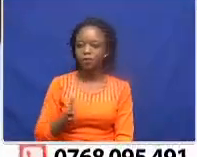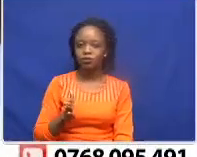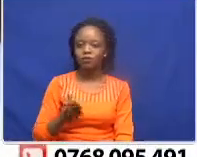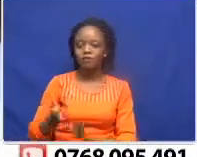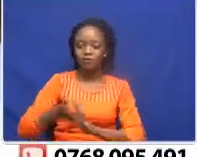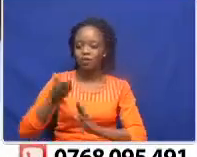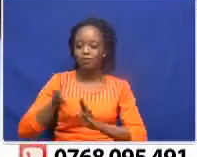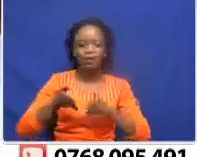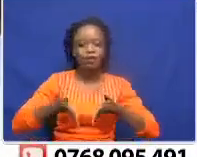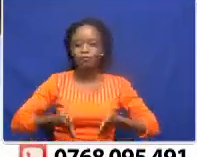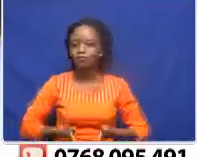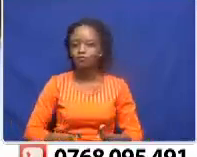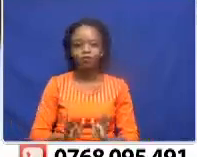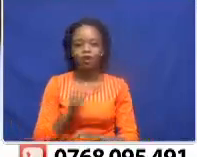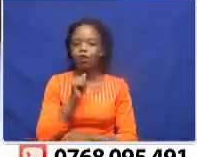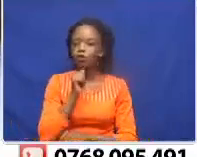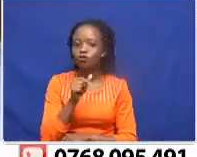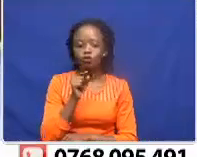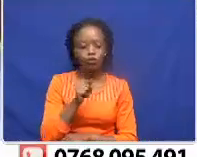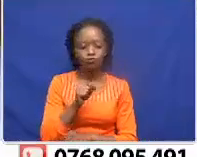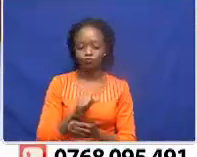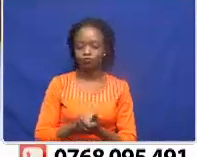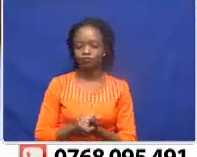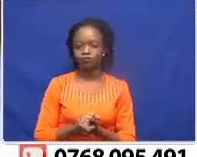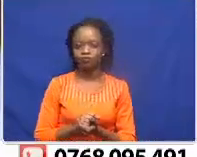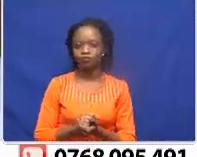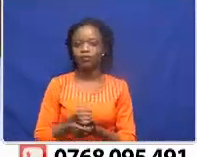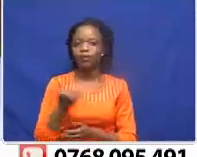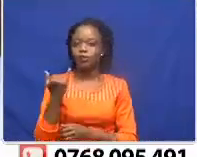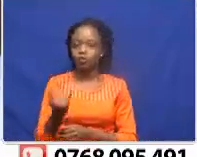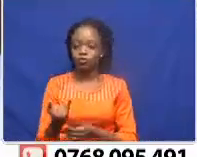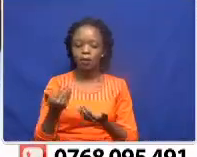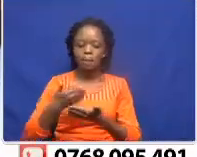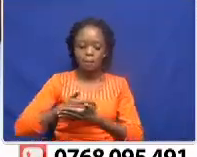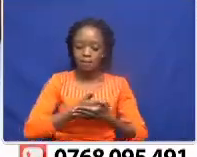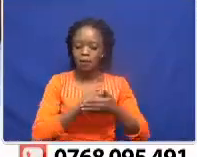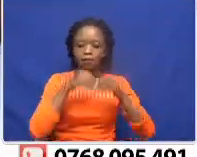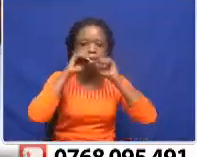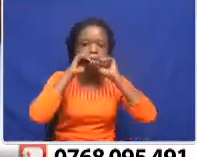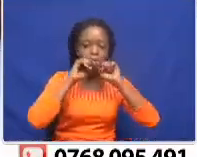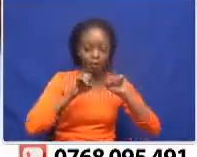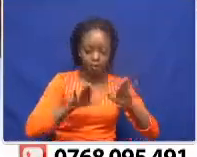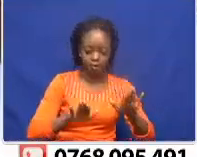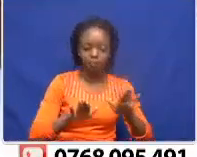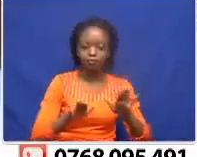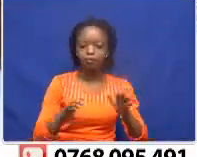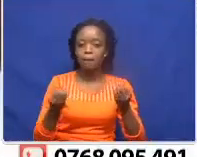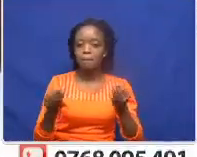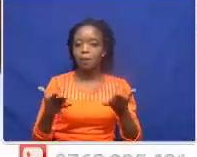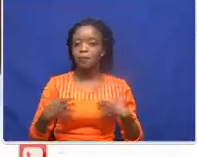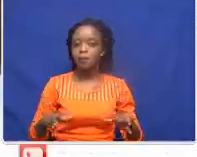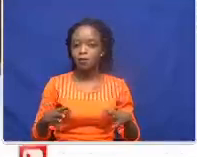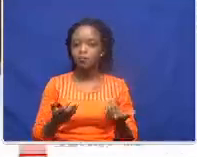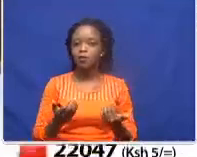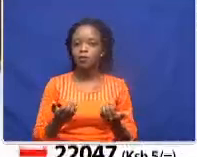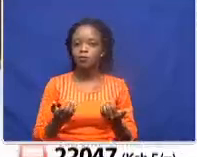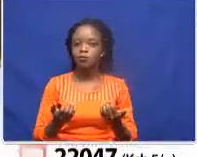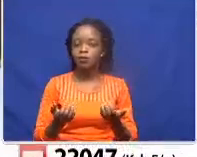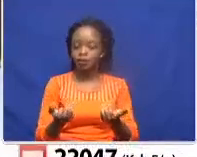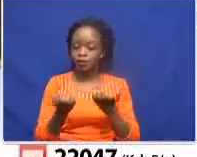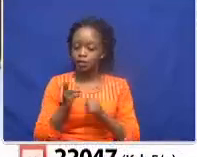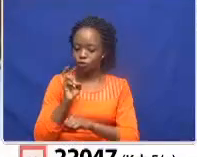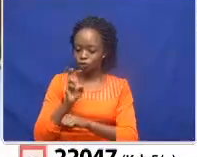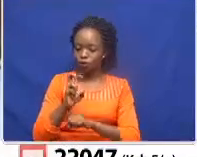amekimbilia kuzaa. It's not that way. Kids are a blessing, and most people need to see it from